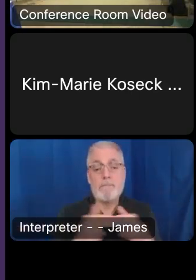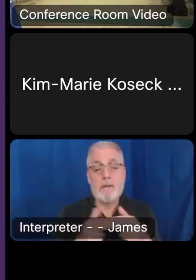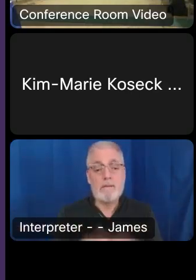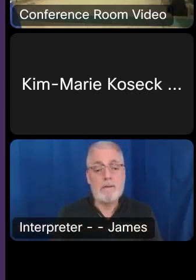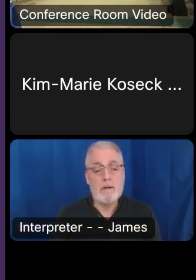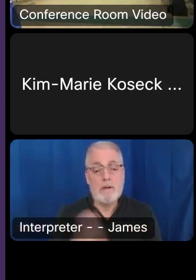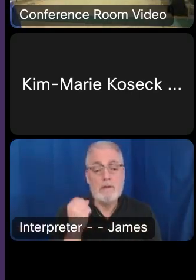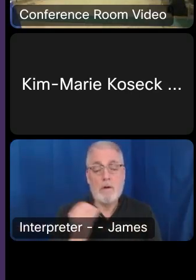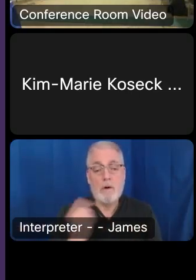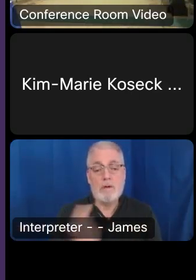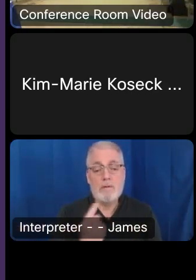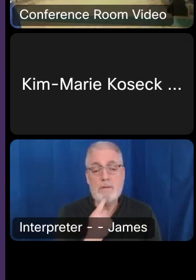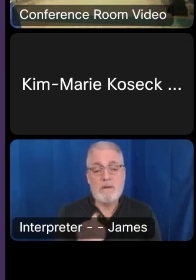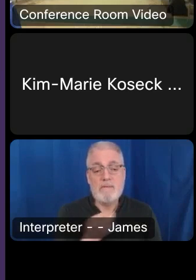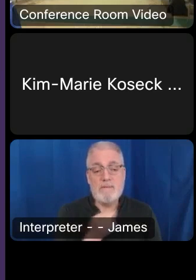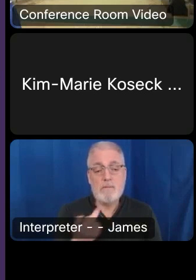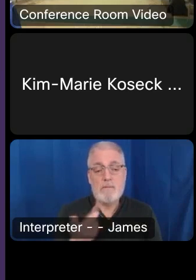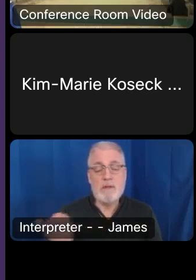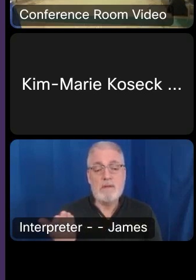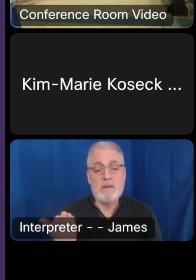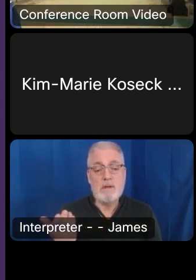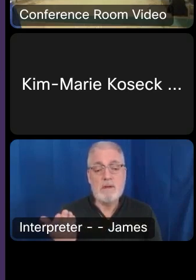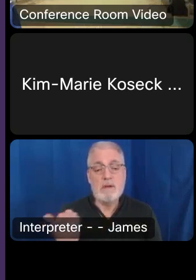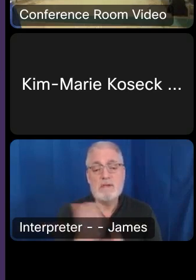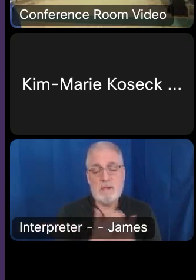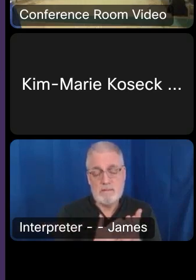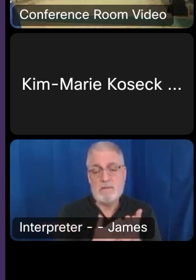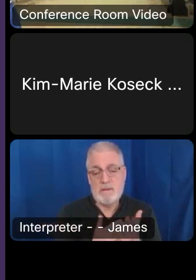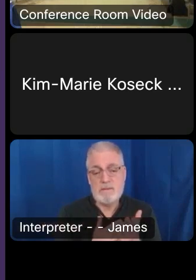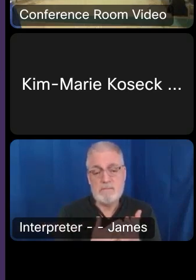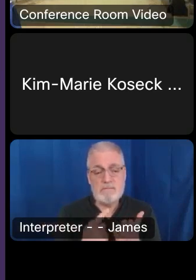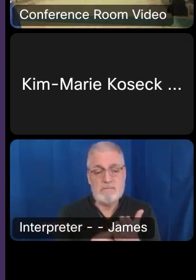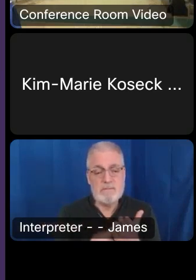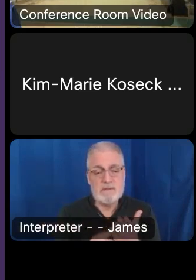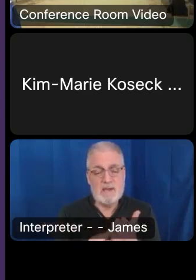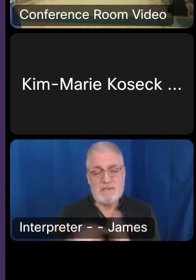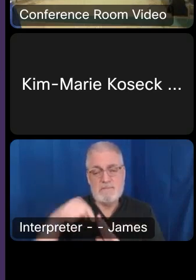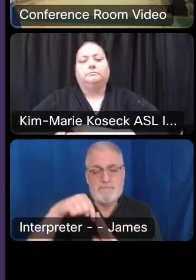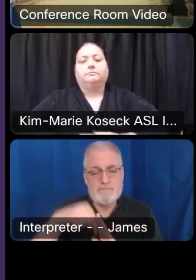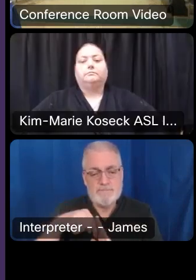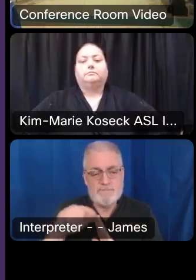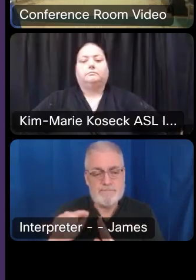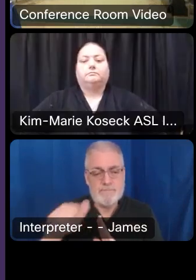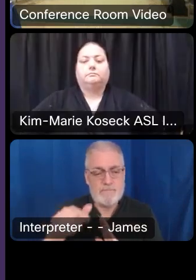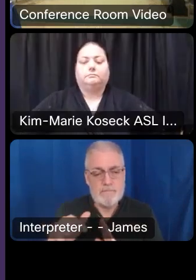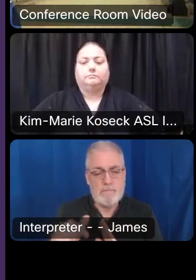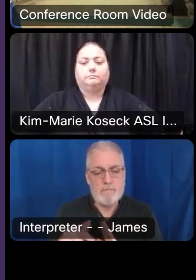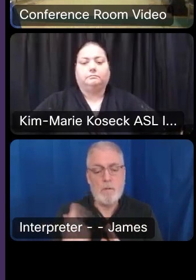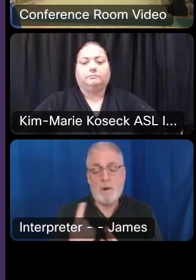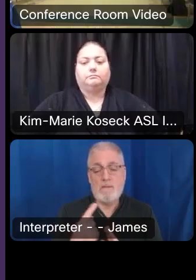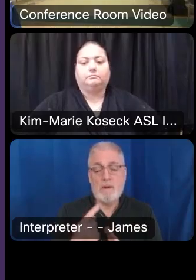So I just wanted to mention a few things here. Some of these I'll talk about in more detail. But one of our longest